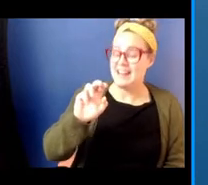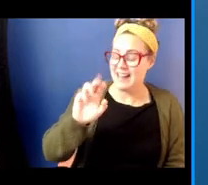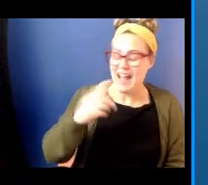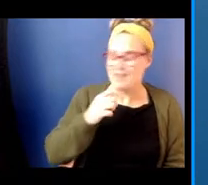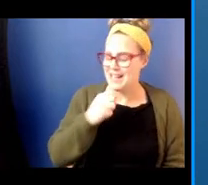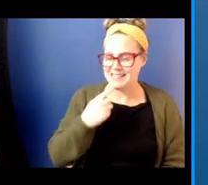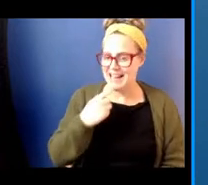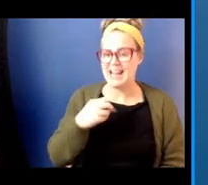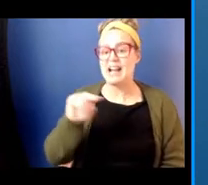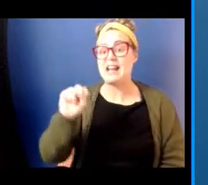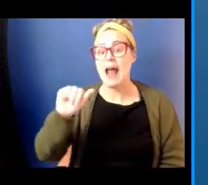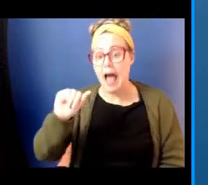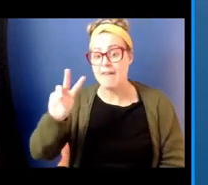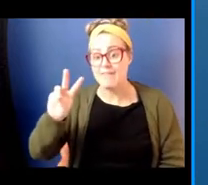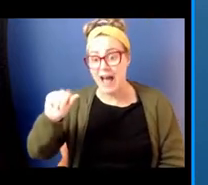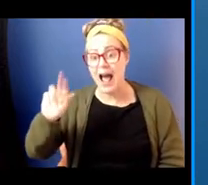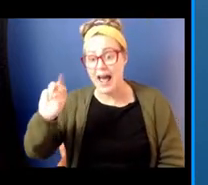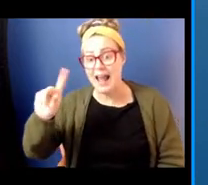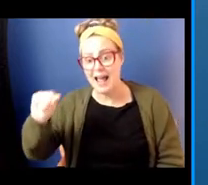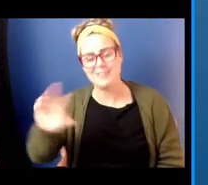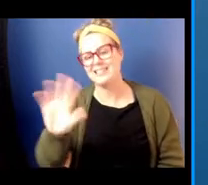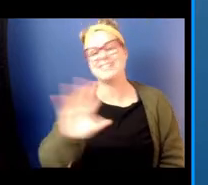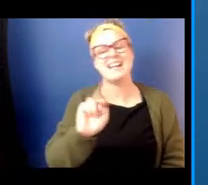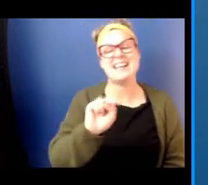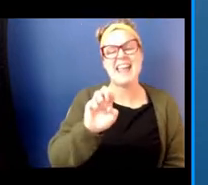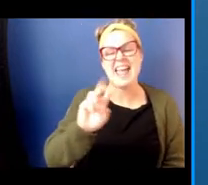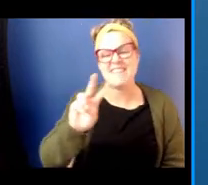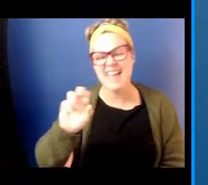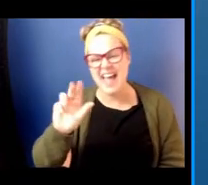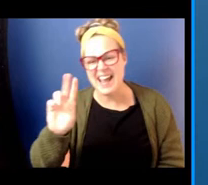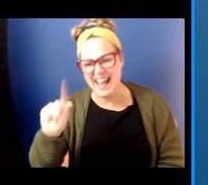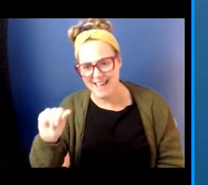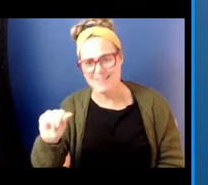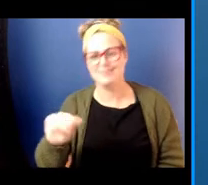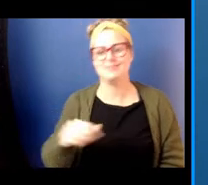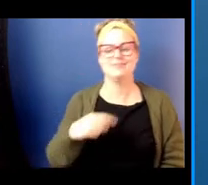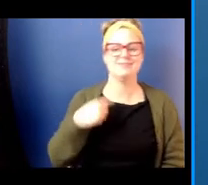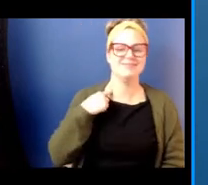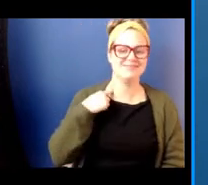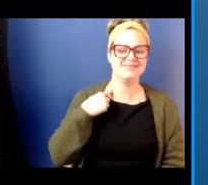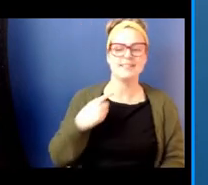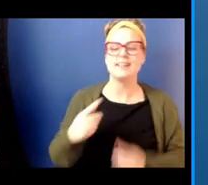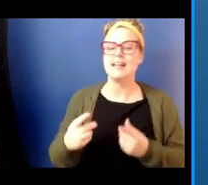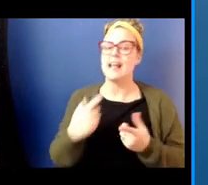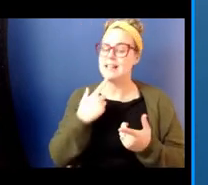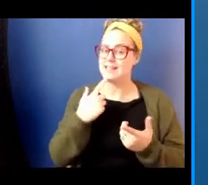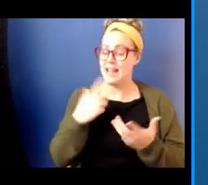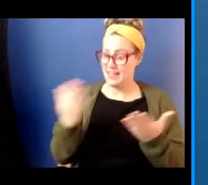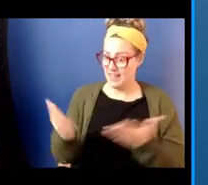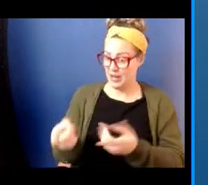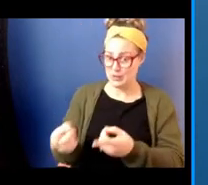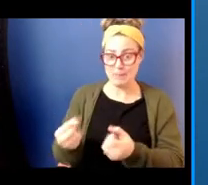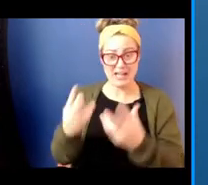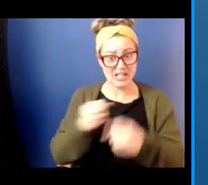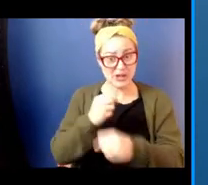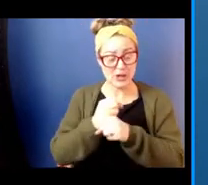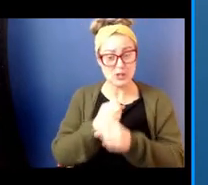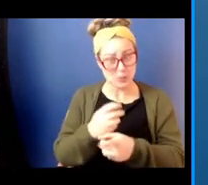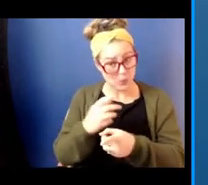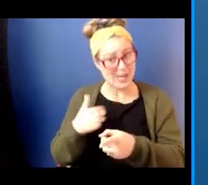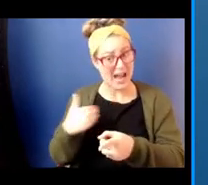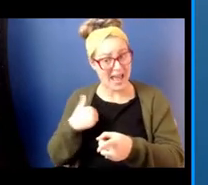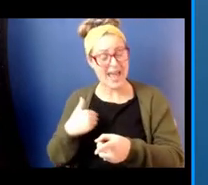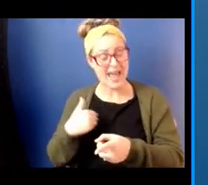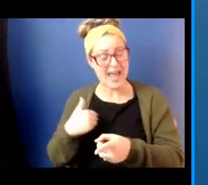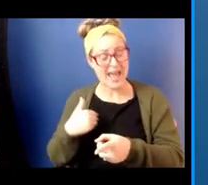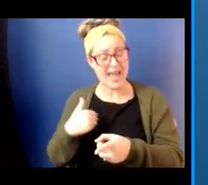in Nevada you know as good a year as we had we saved the United States Senator but we lost a governor okay so